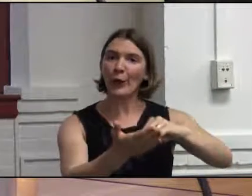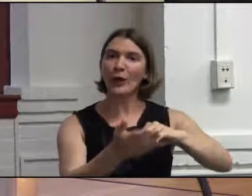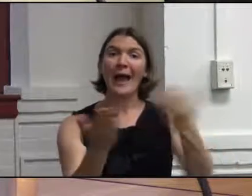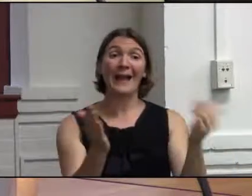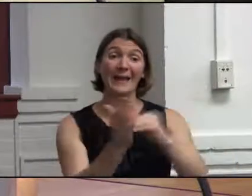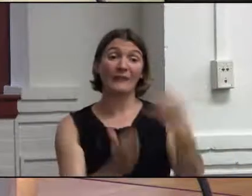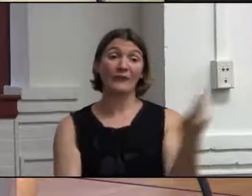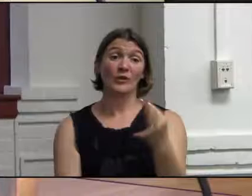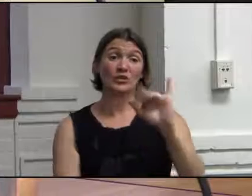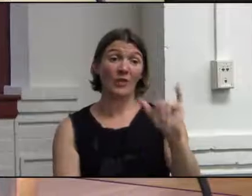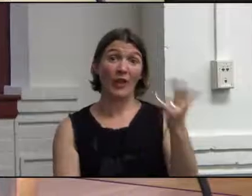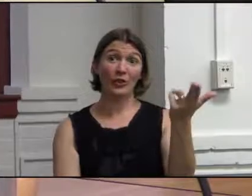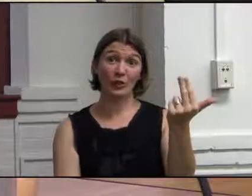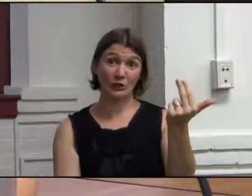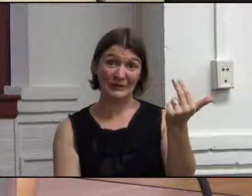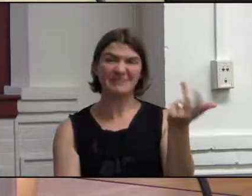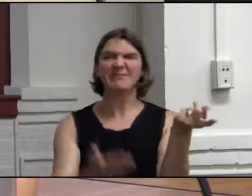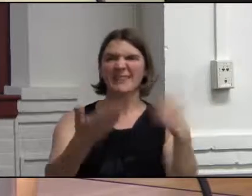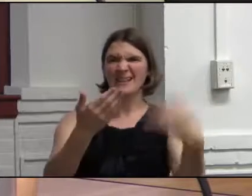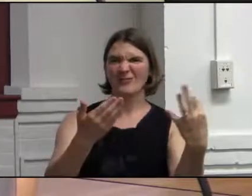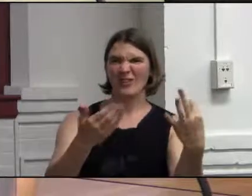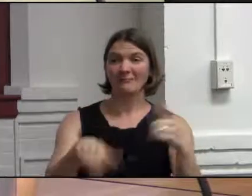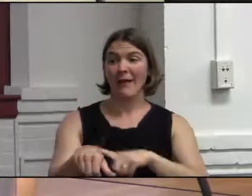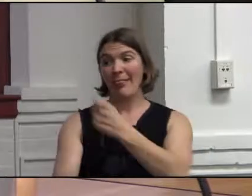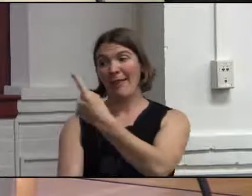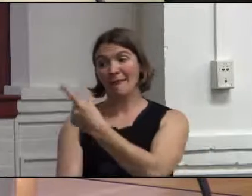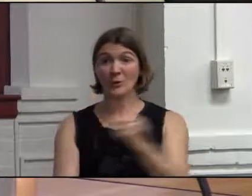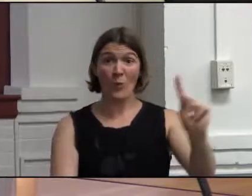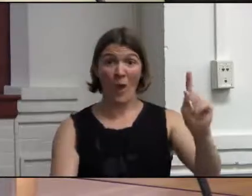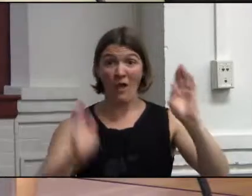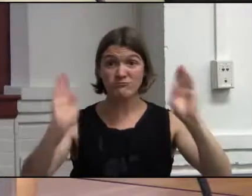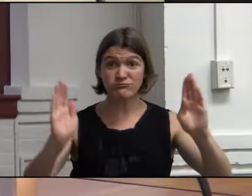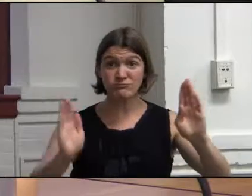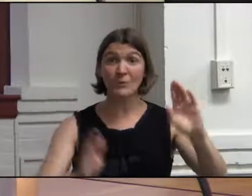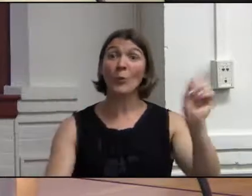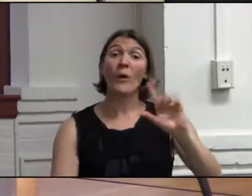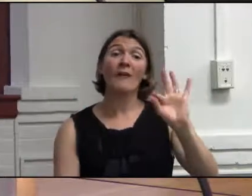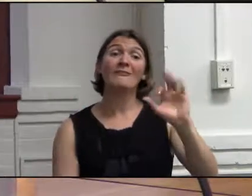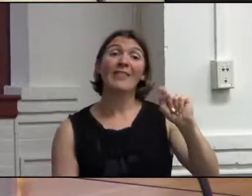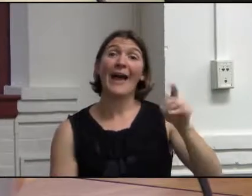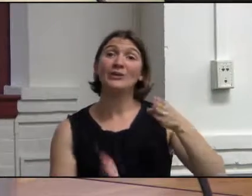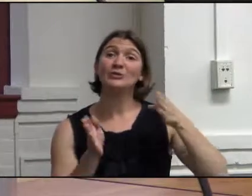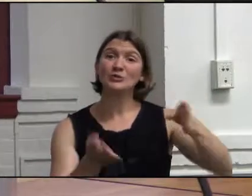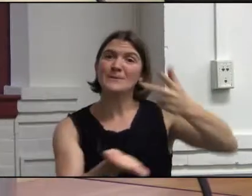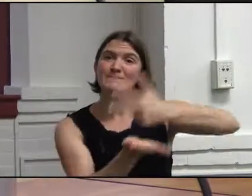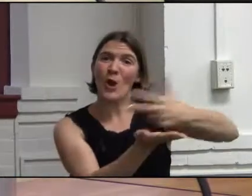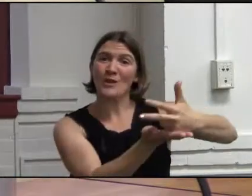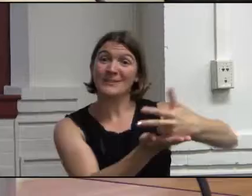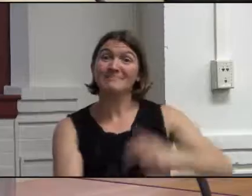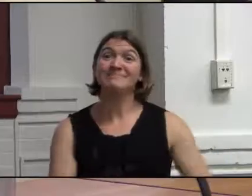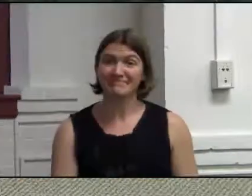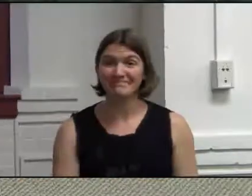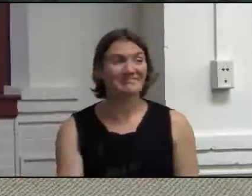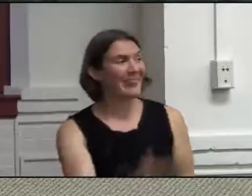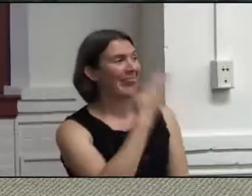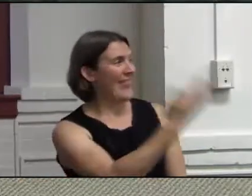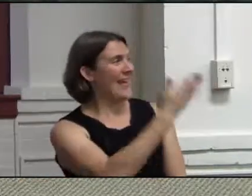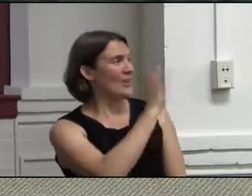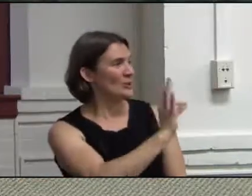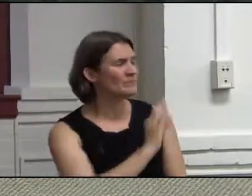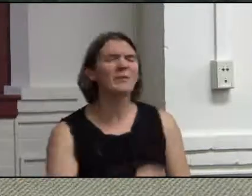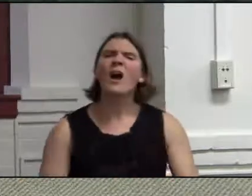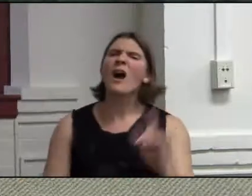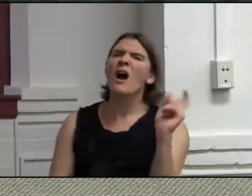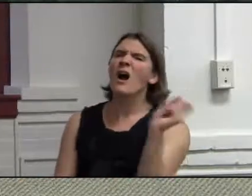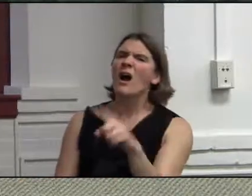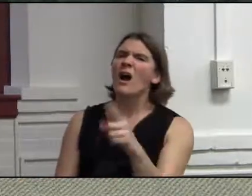Friday, July 13th from 11 a.m. to 1 p.m. on Flat Street in the Preston lot. Brandy, is